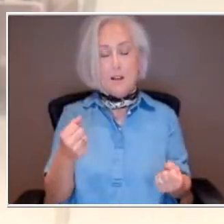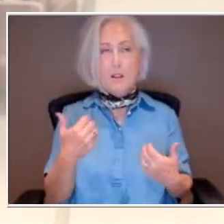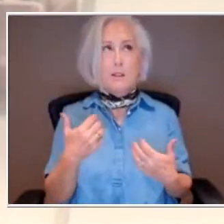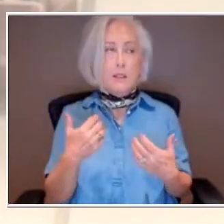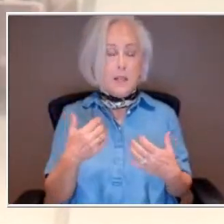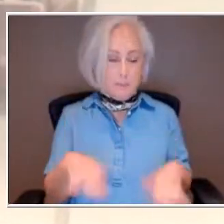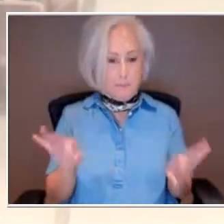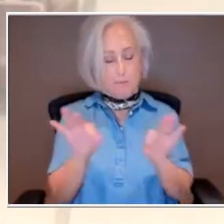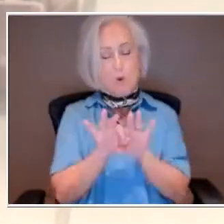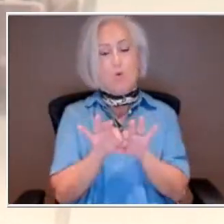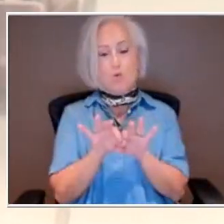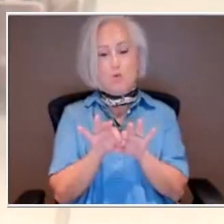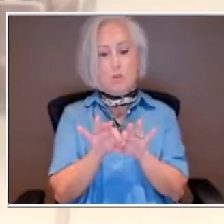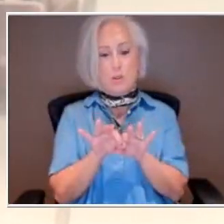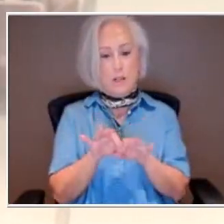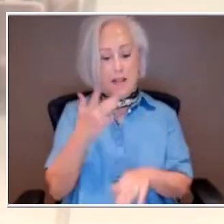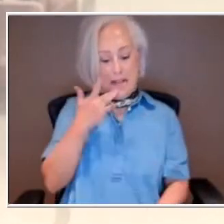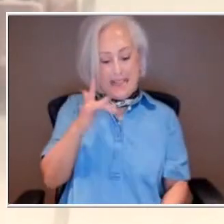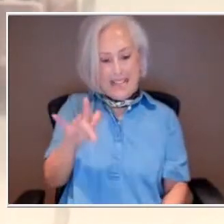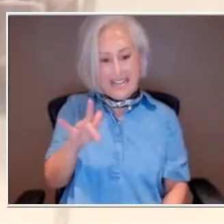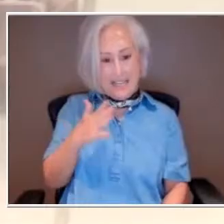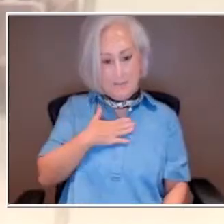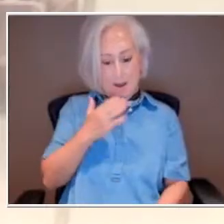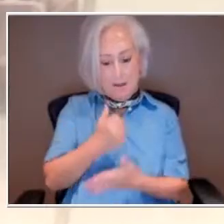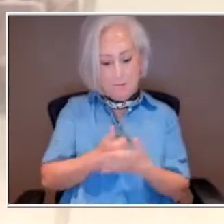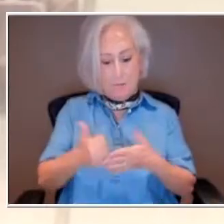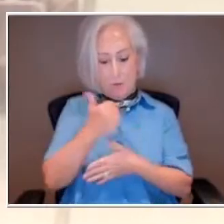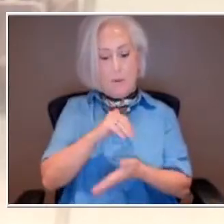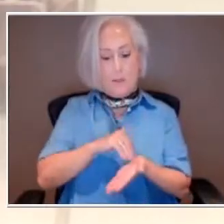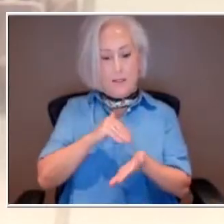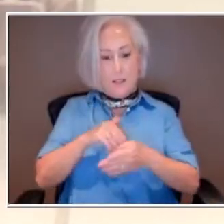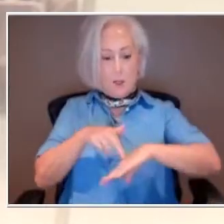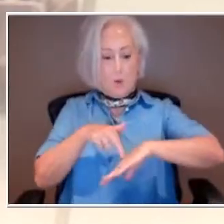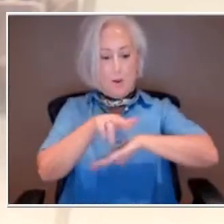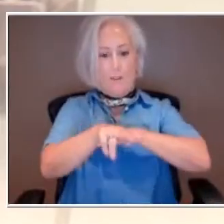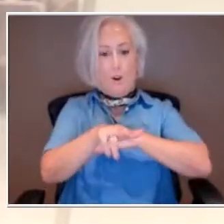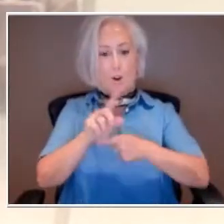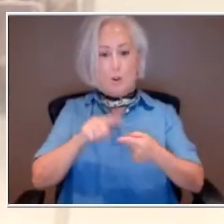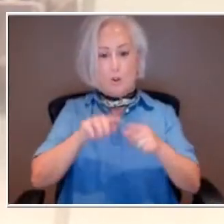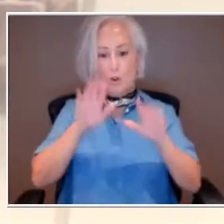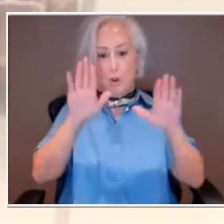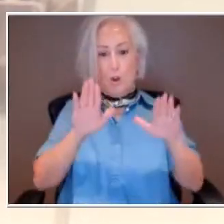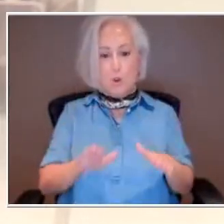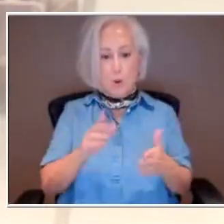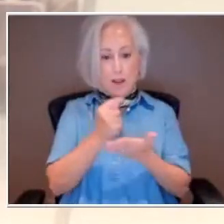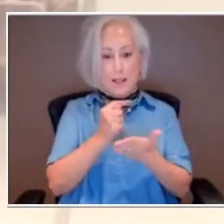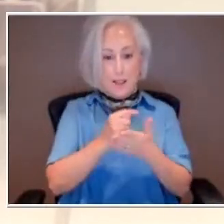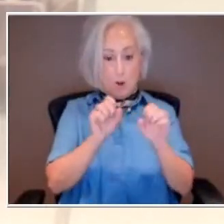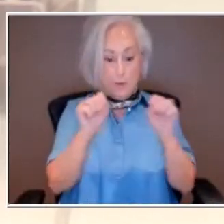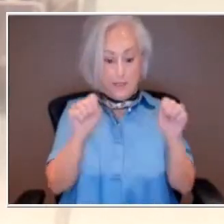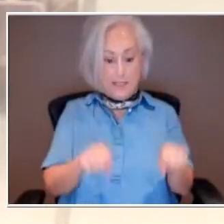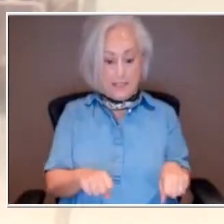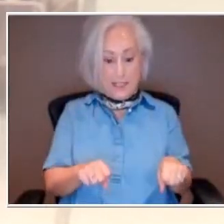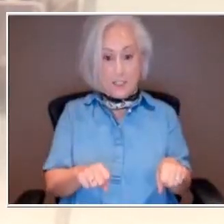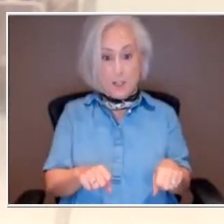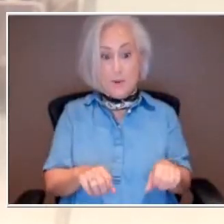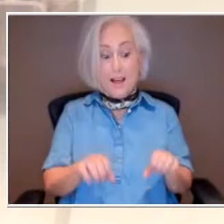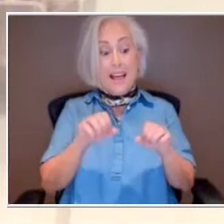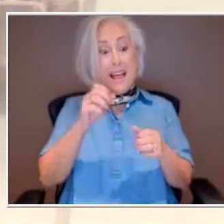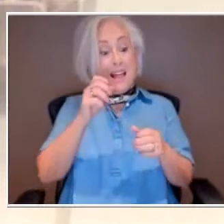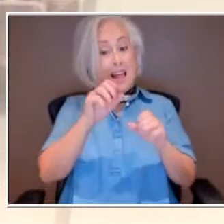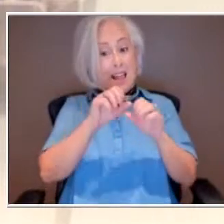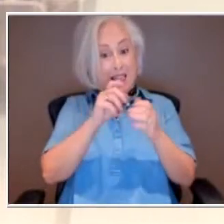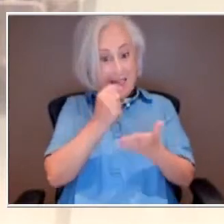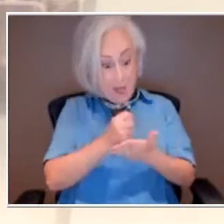important, and I am lucky that my primary care has referred to a wonderful therapy system, and therapy has been essential in my